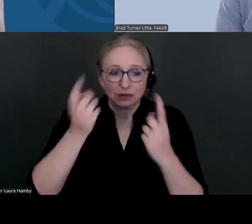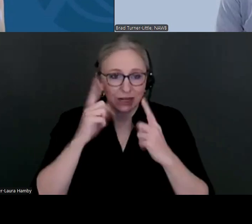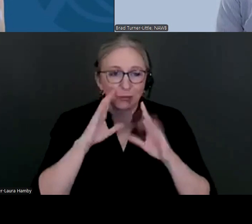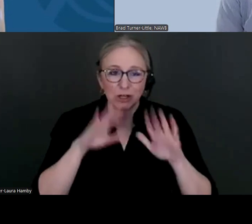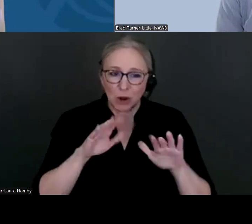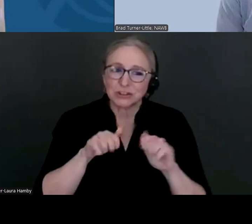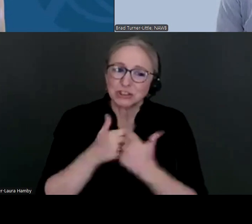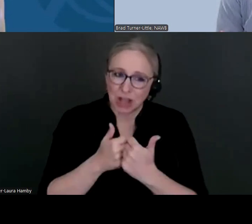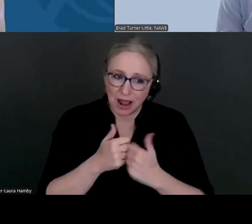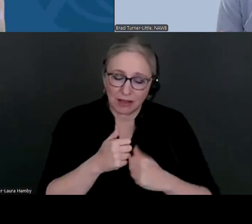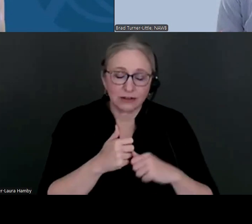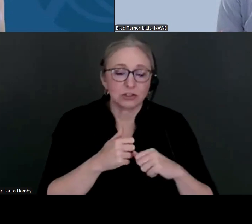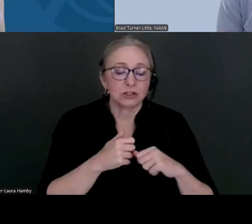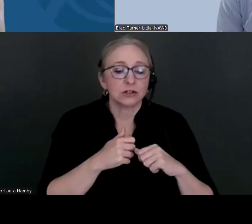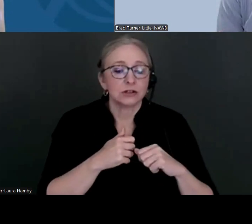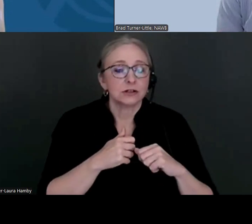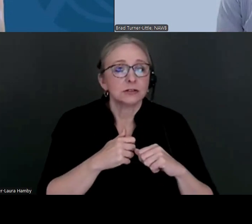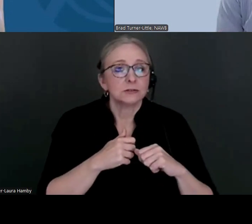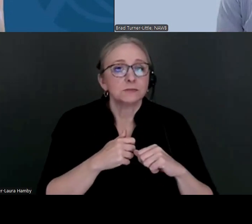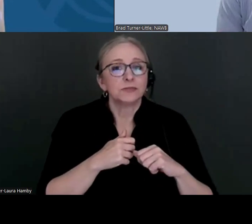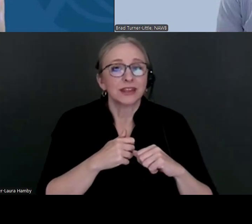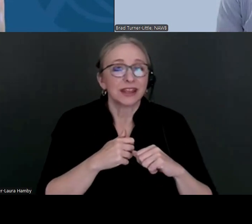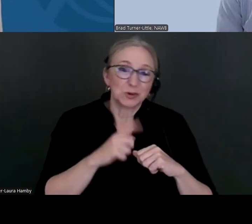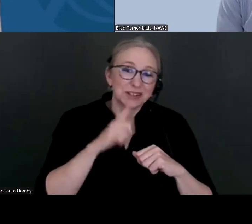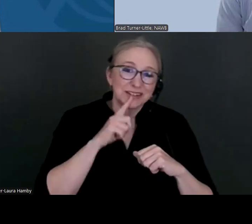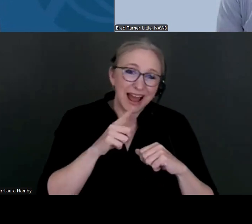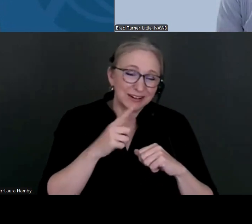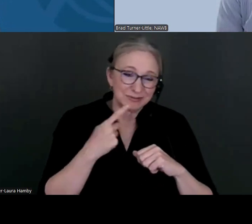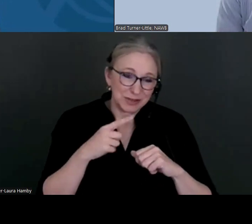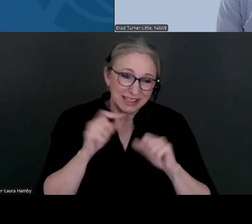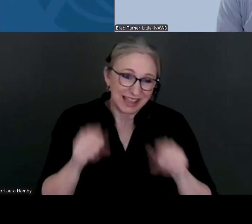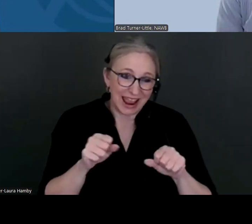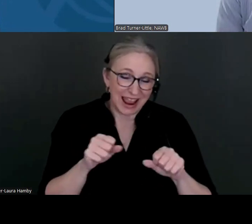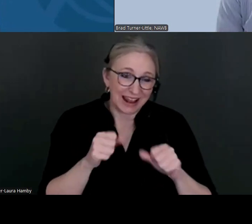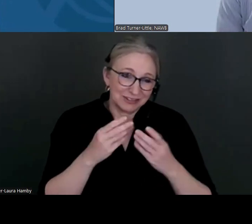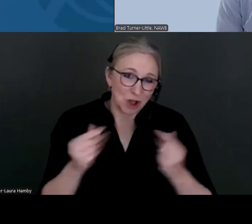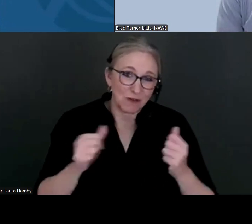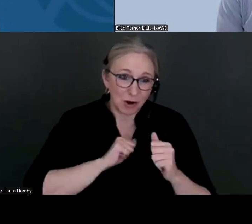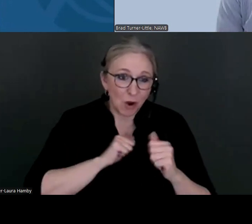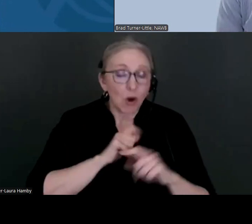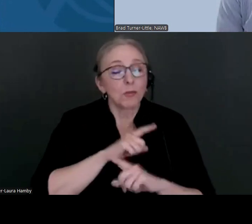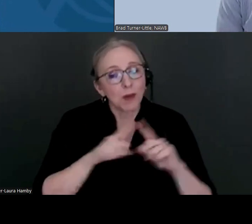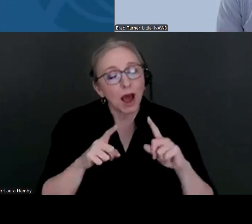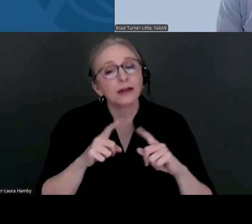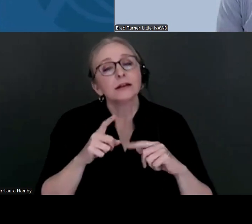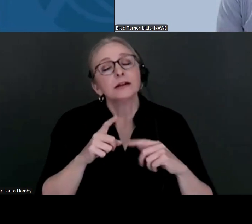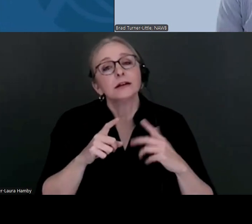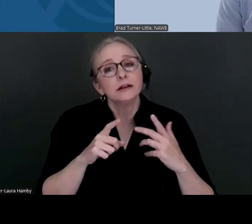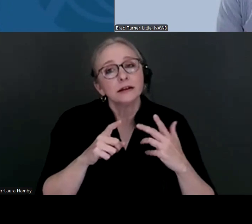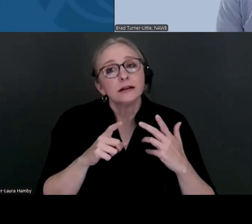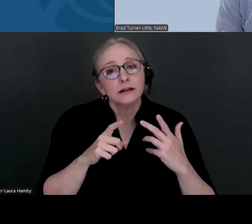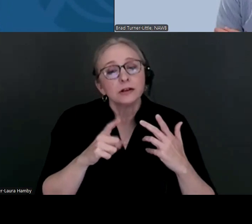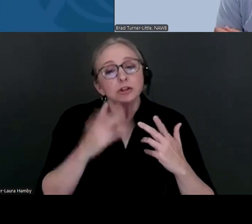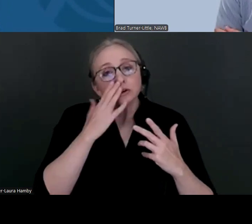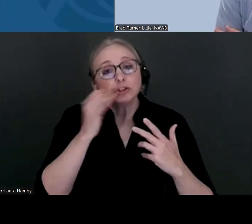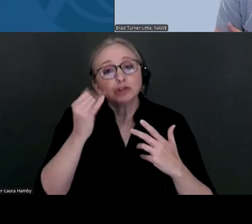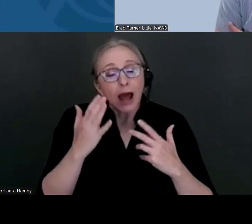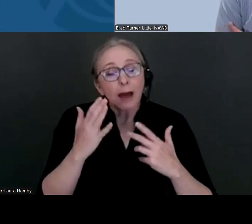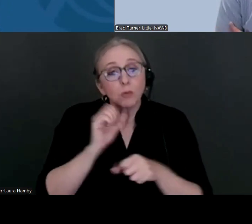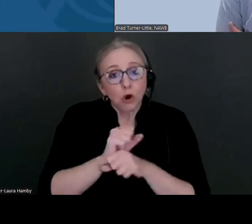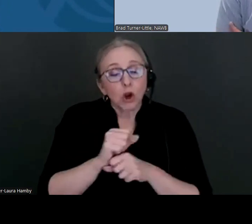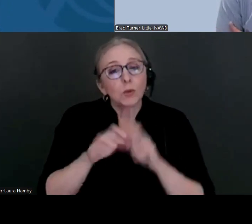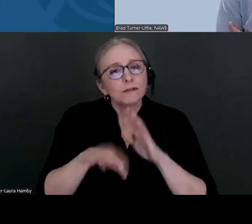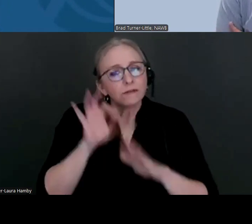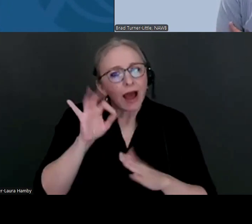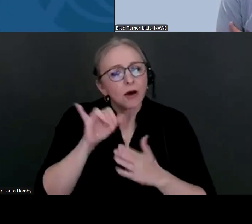challenging that is. And not necessarily something we can address on our own. But I'll also say that in some of the good jobs work, what we found is